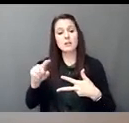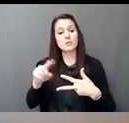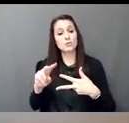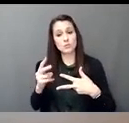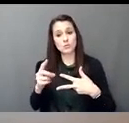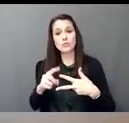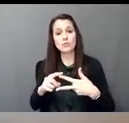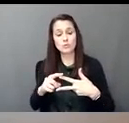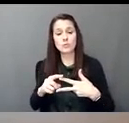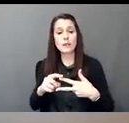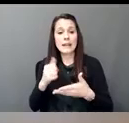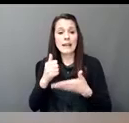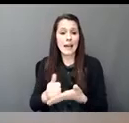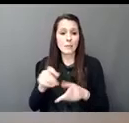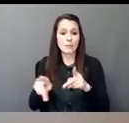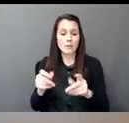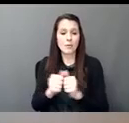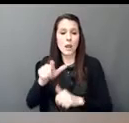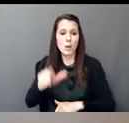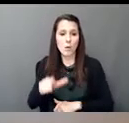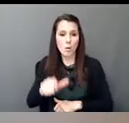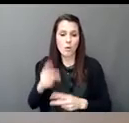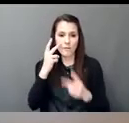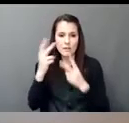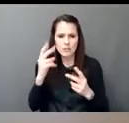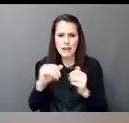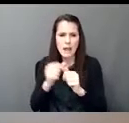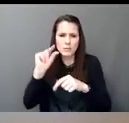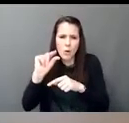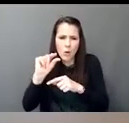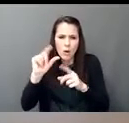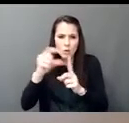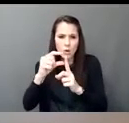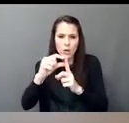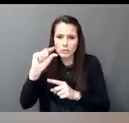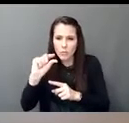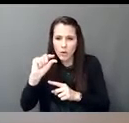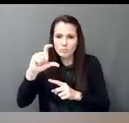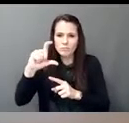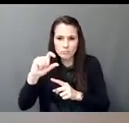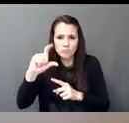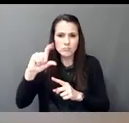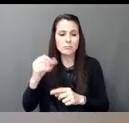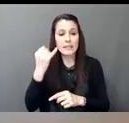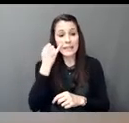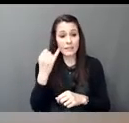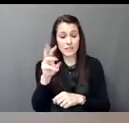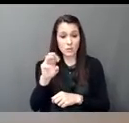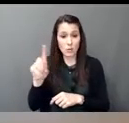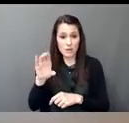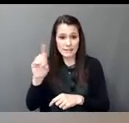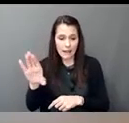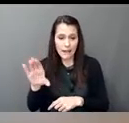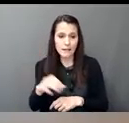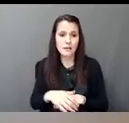with low vision. How small is the text on your screen? If you're in a Word doc or you're in an email or a